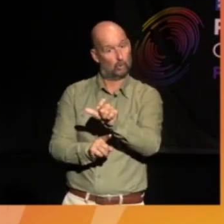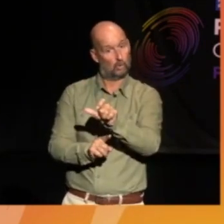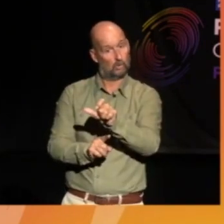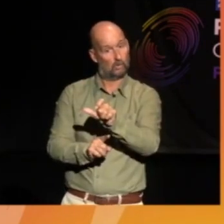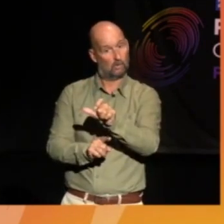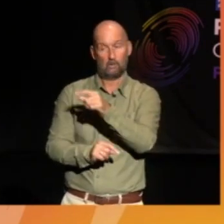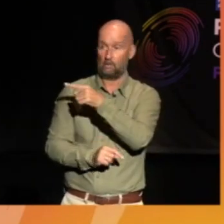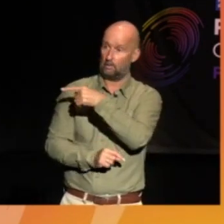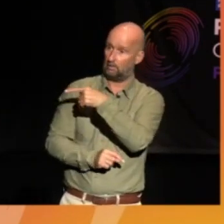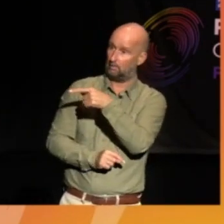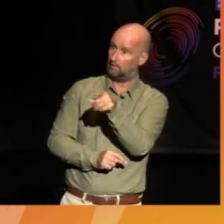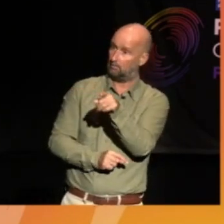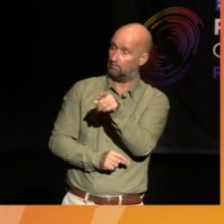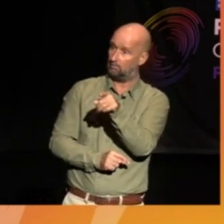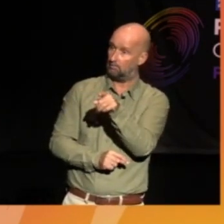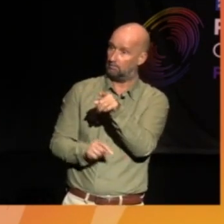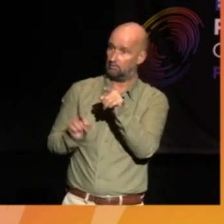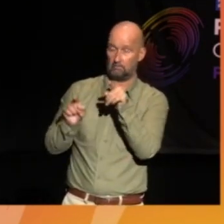care for